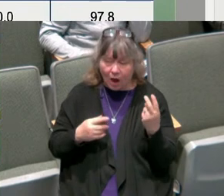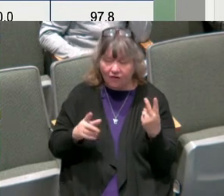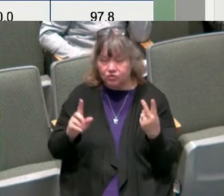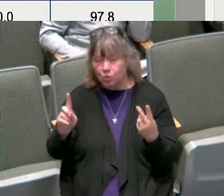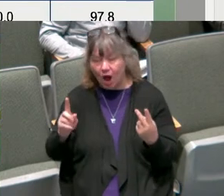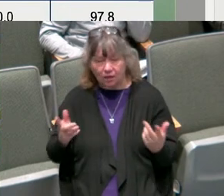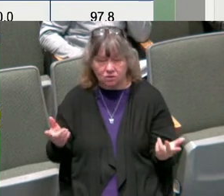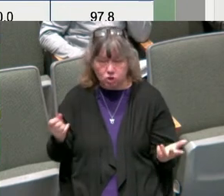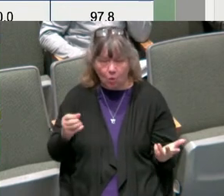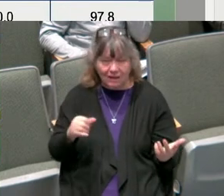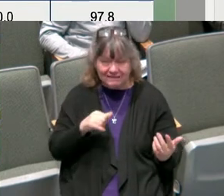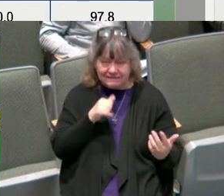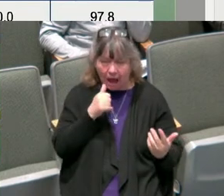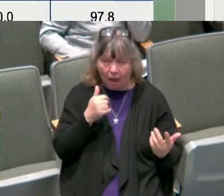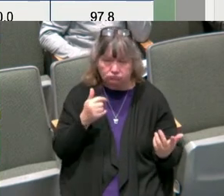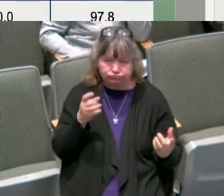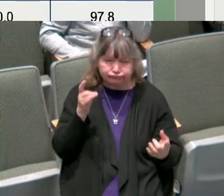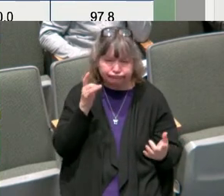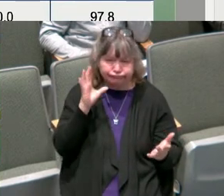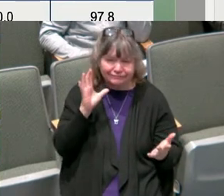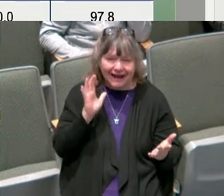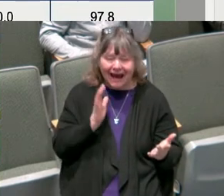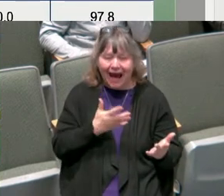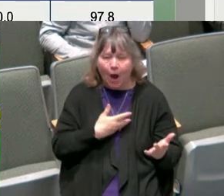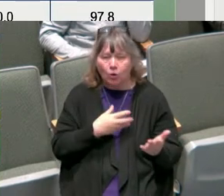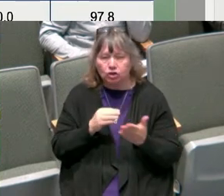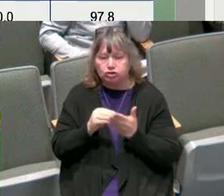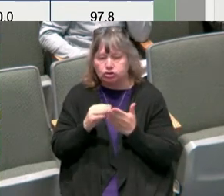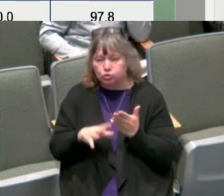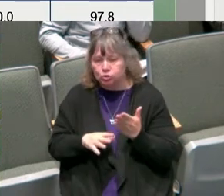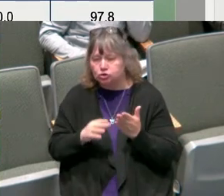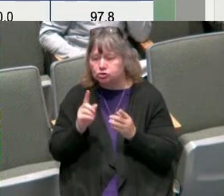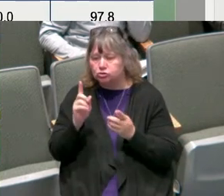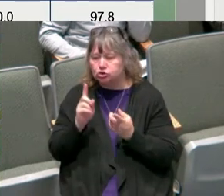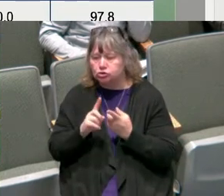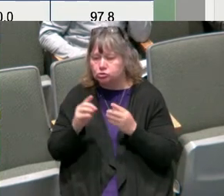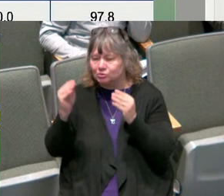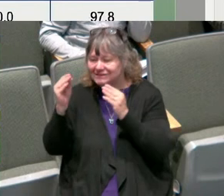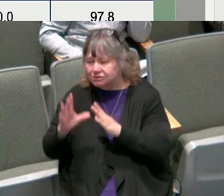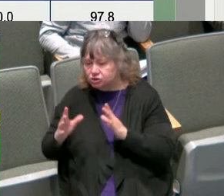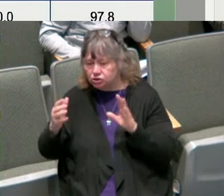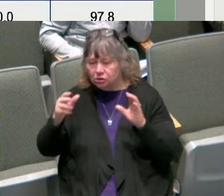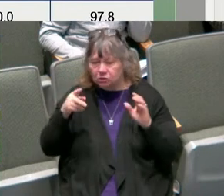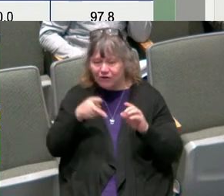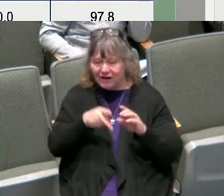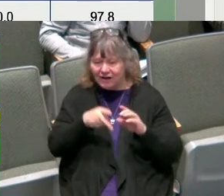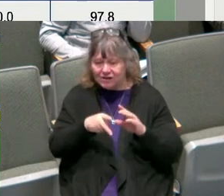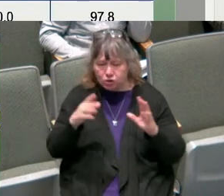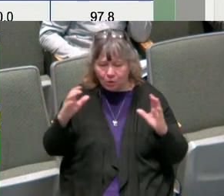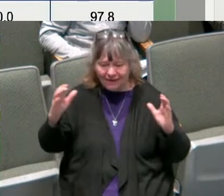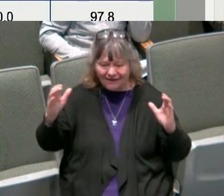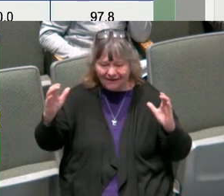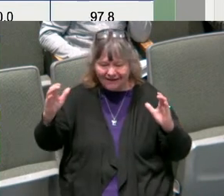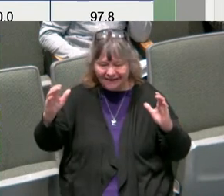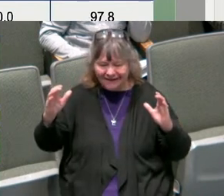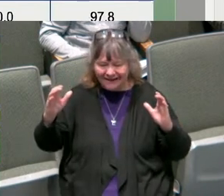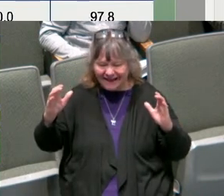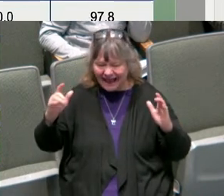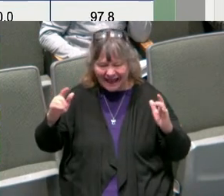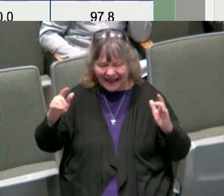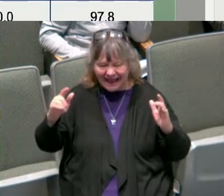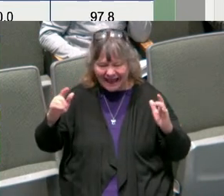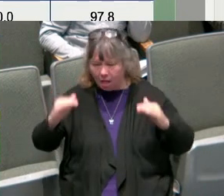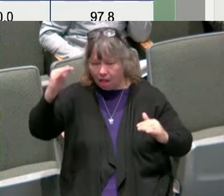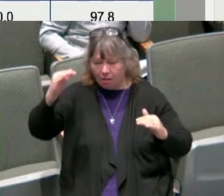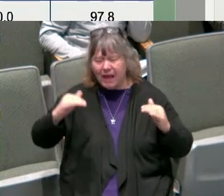everyone teachers so it's not as if our our student teacher ratio is extraordinarily great it's it's